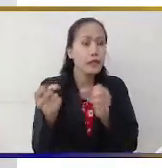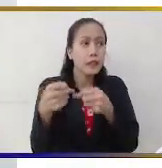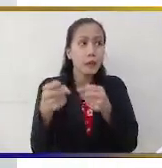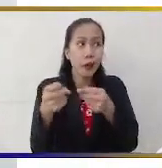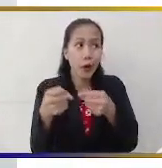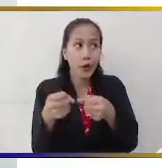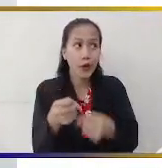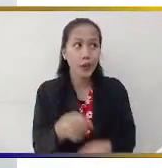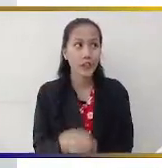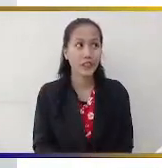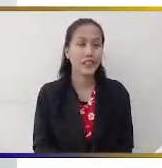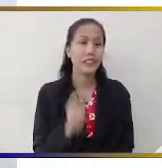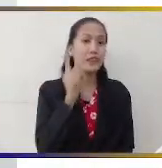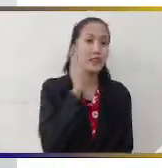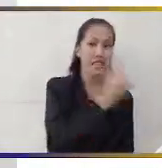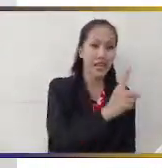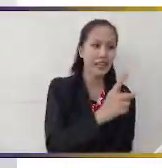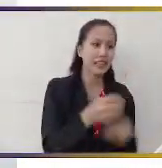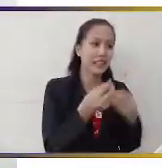Oh, he got 100 back.